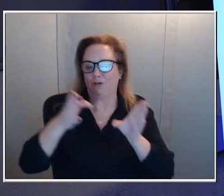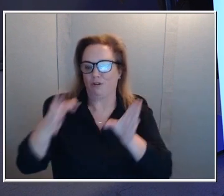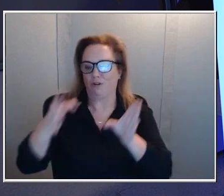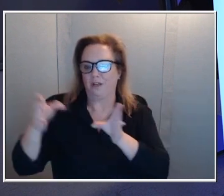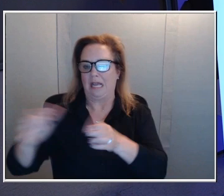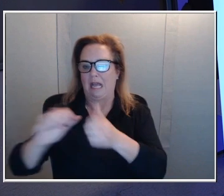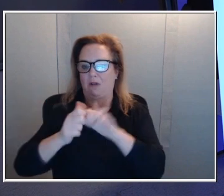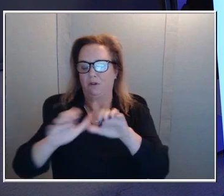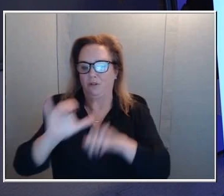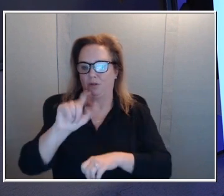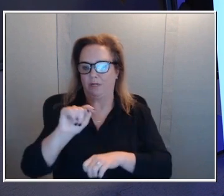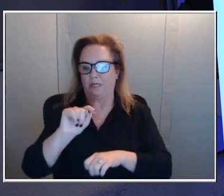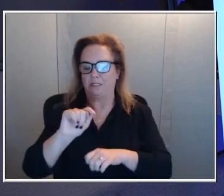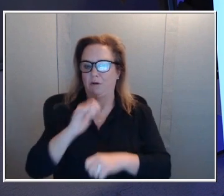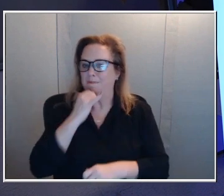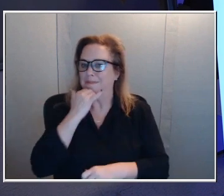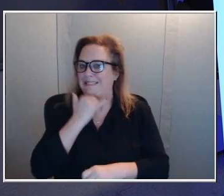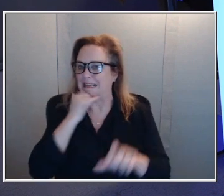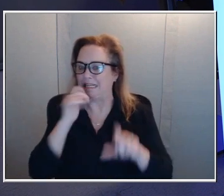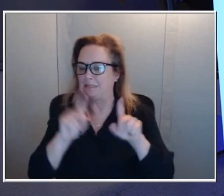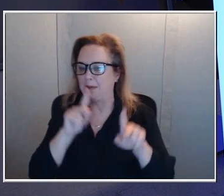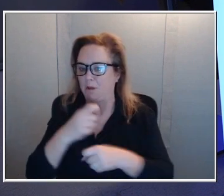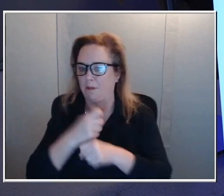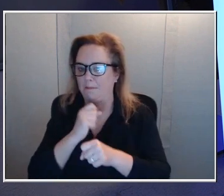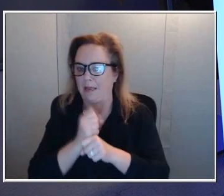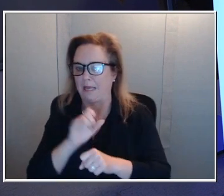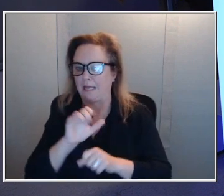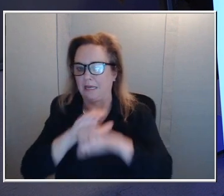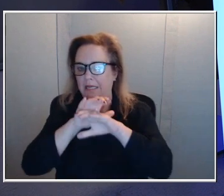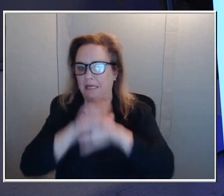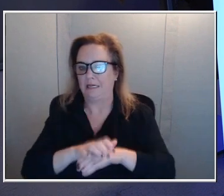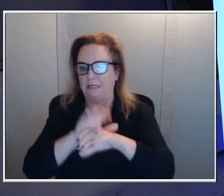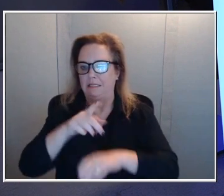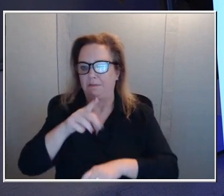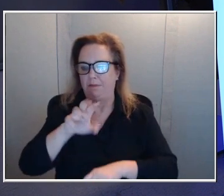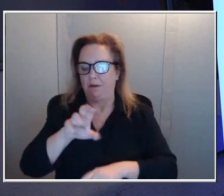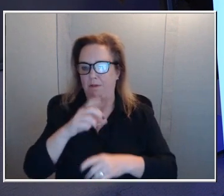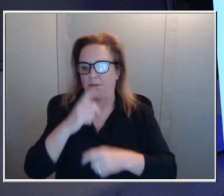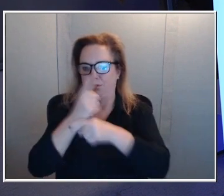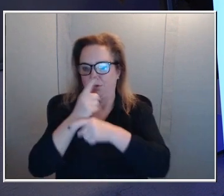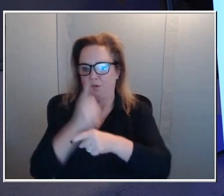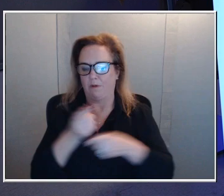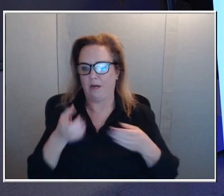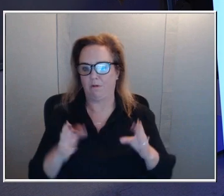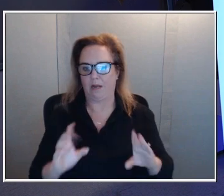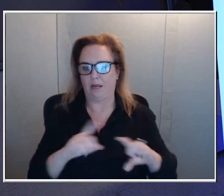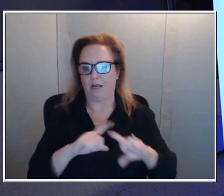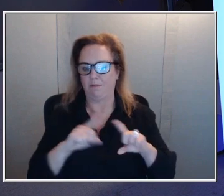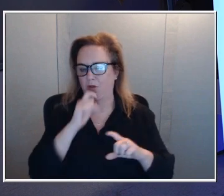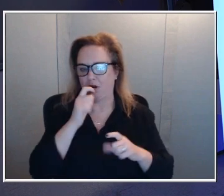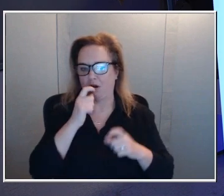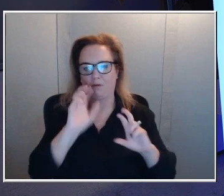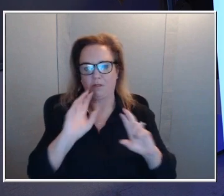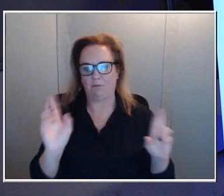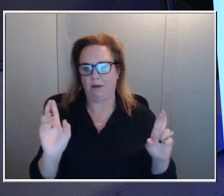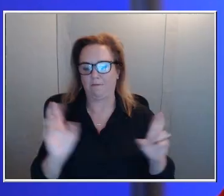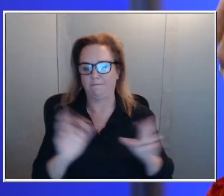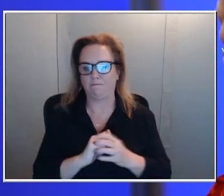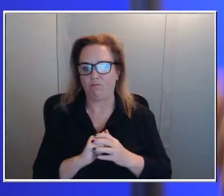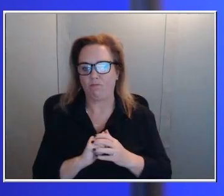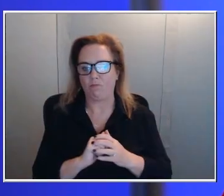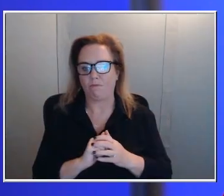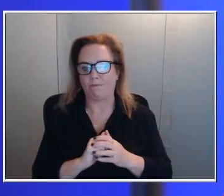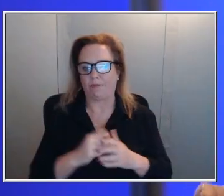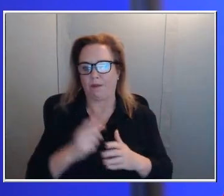any common mistakes that people make when it comes to CPR? People really want to do it right, but they're not always prepared. You know, we have had